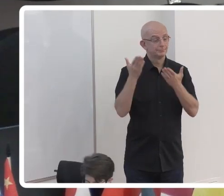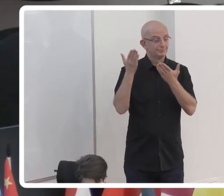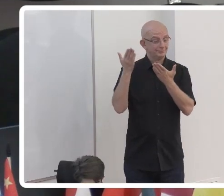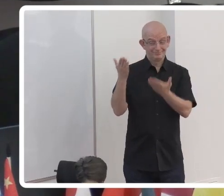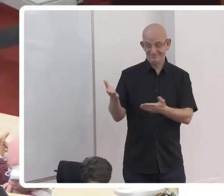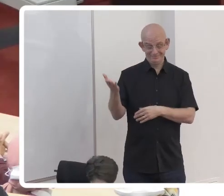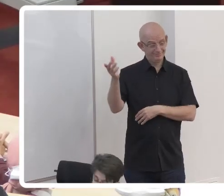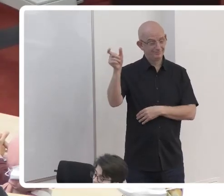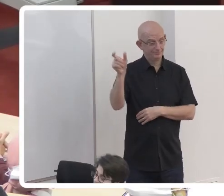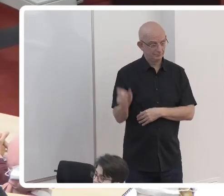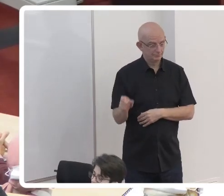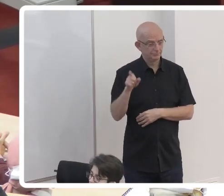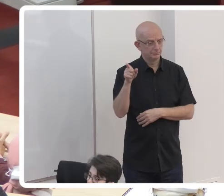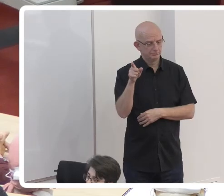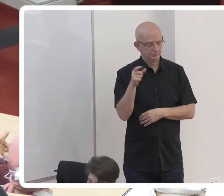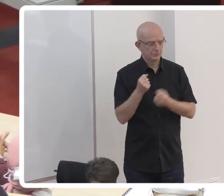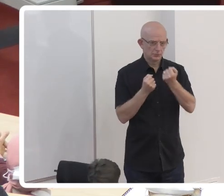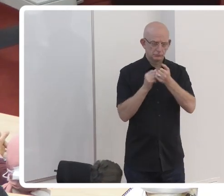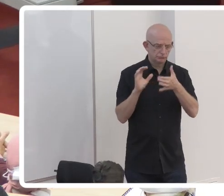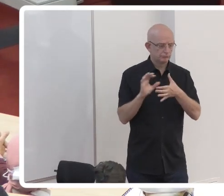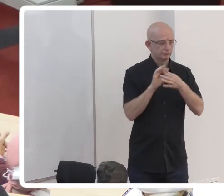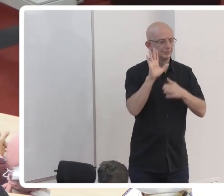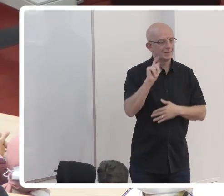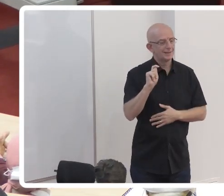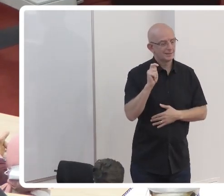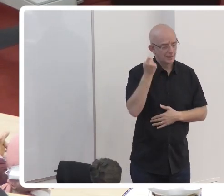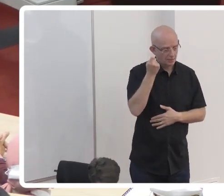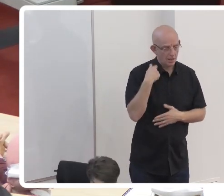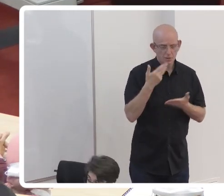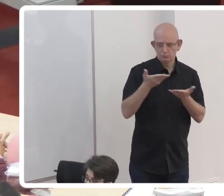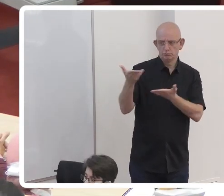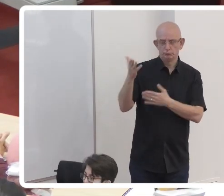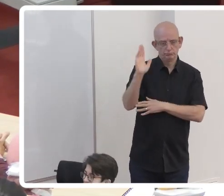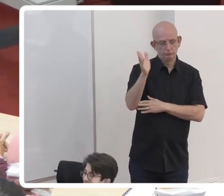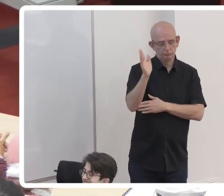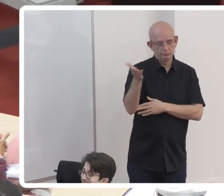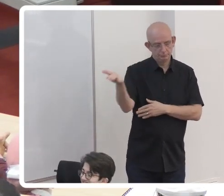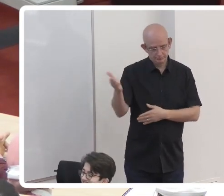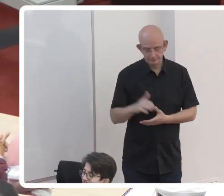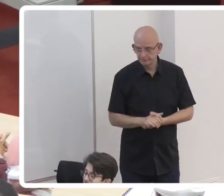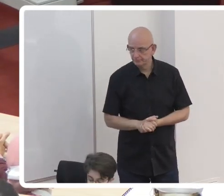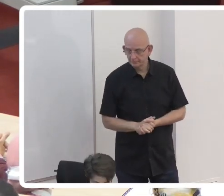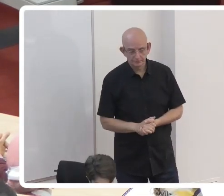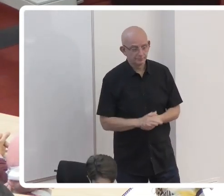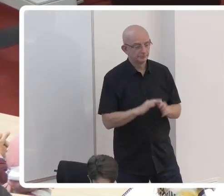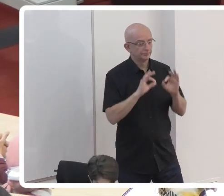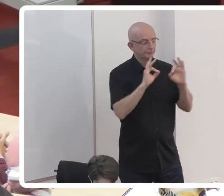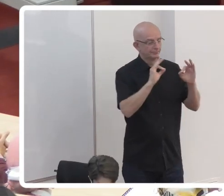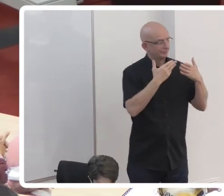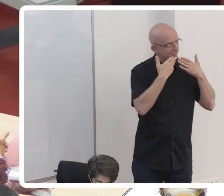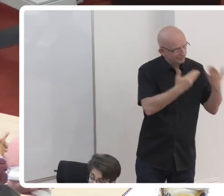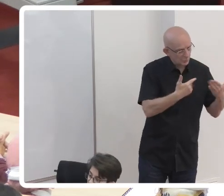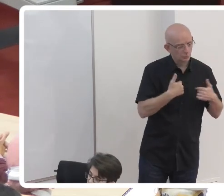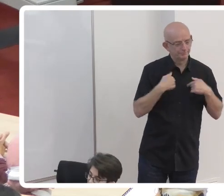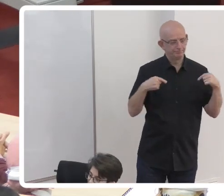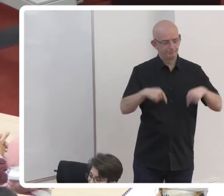you. Thank you. Thank you for that introduction. Good afternoon, everybody. I'm really, really pleased